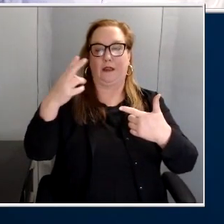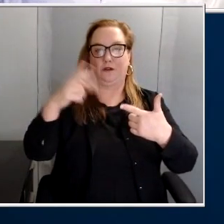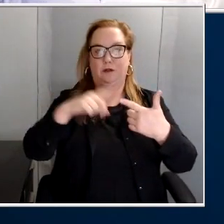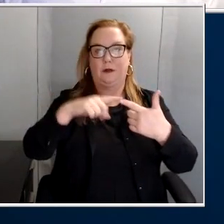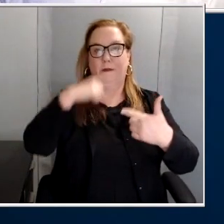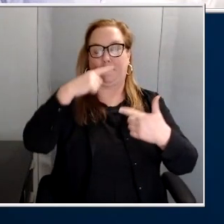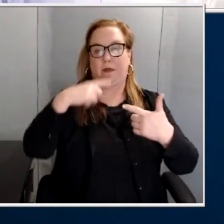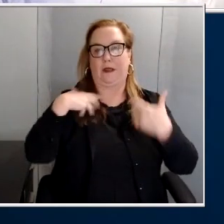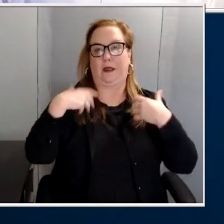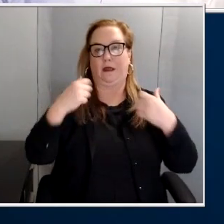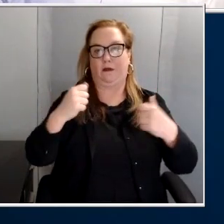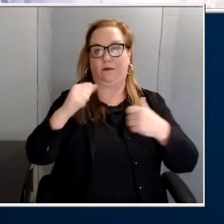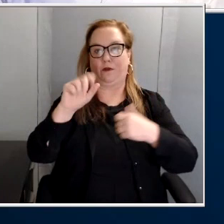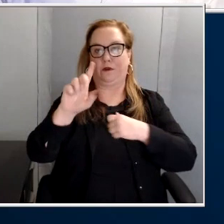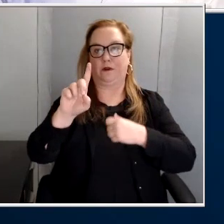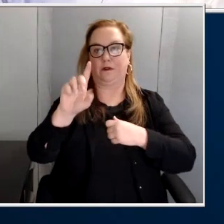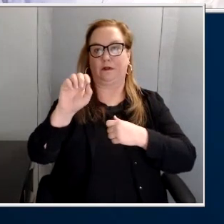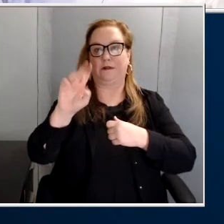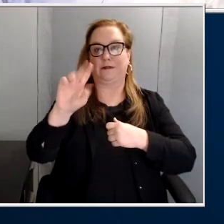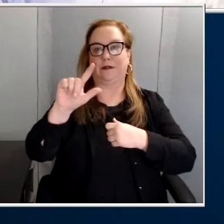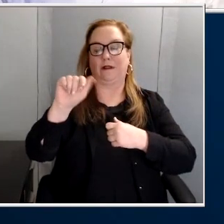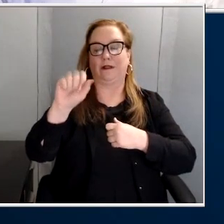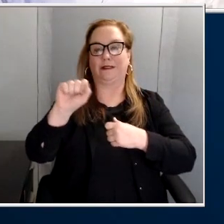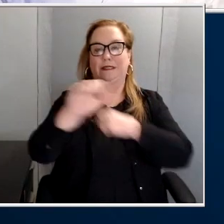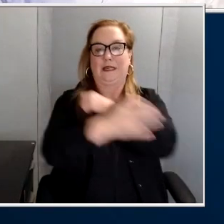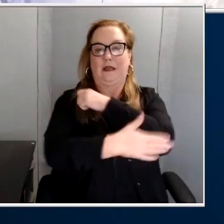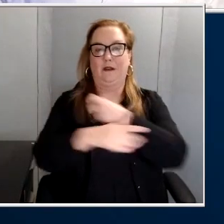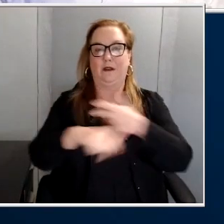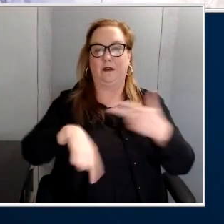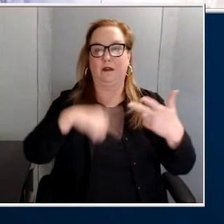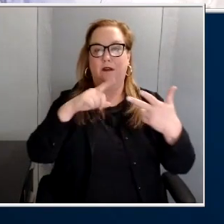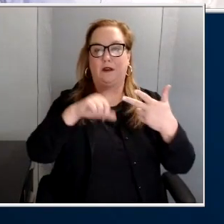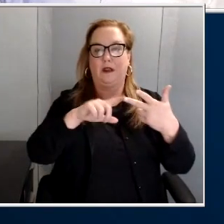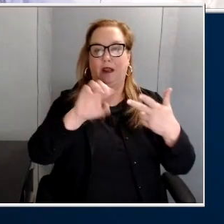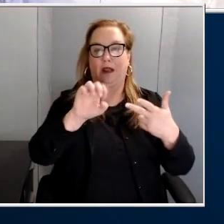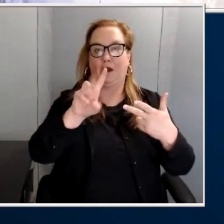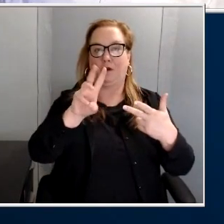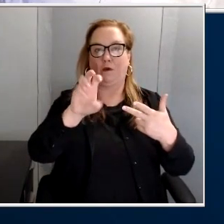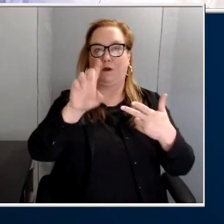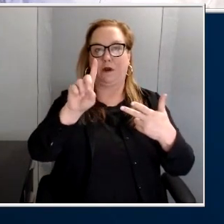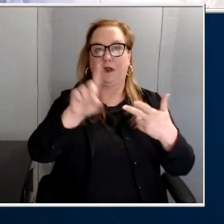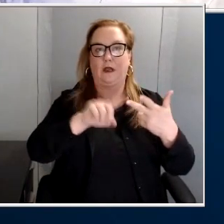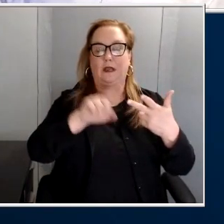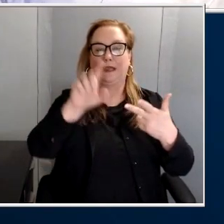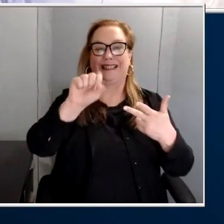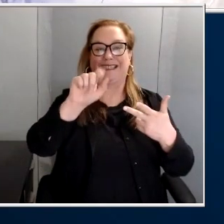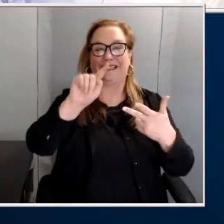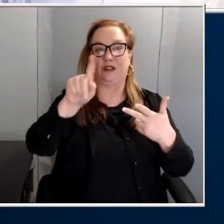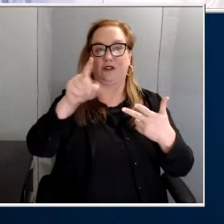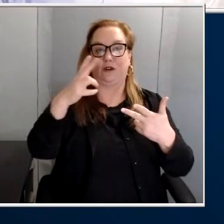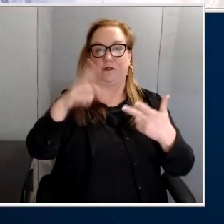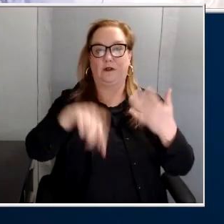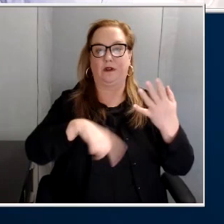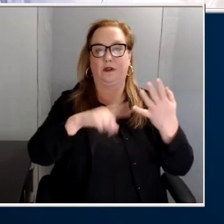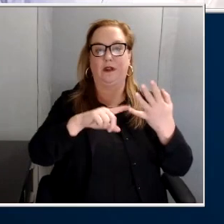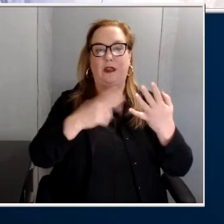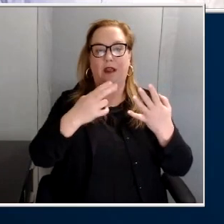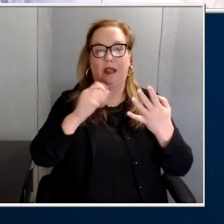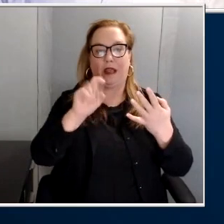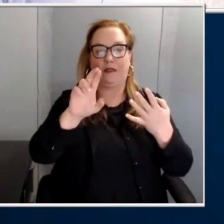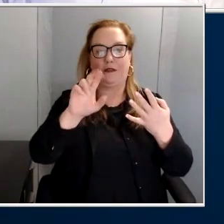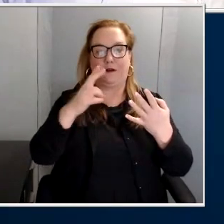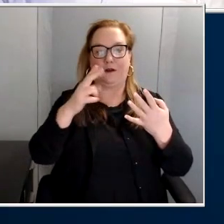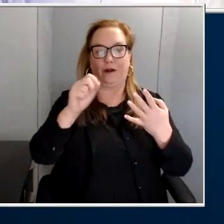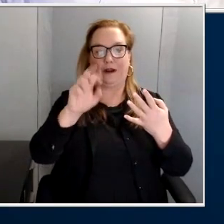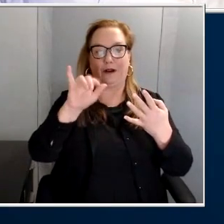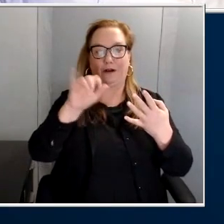Douglas County; Dr. Edward Kammerer, Chief Medical Officer at Mosaic in St. Joseph; Dr. Heather Harris, sorry about